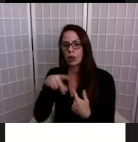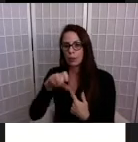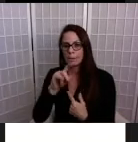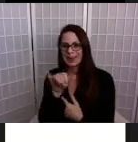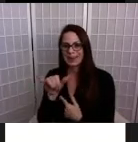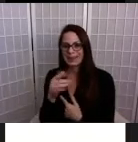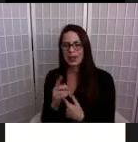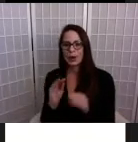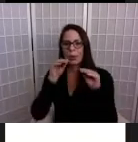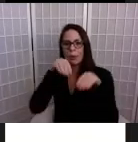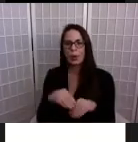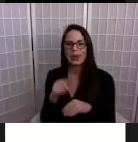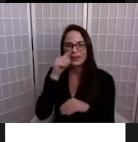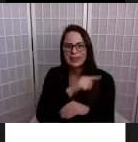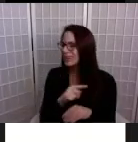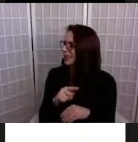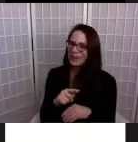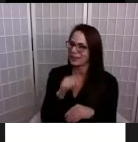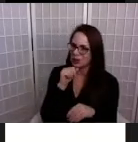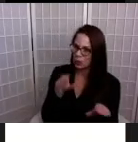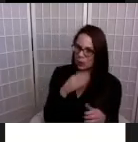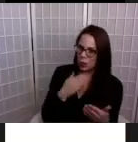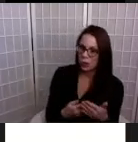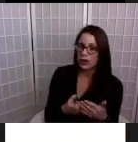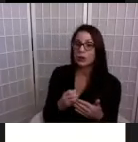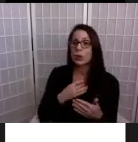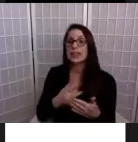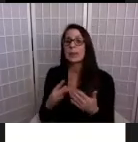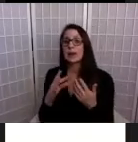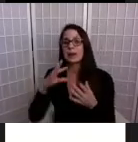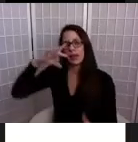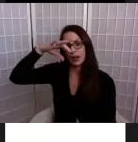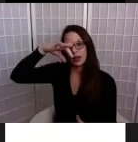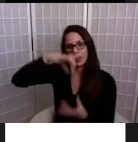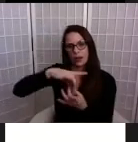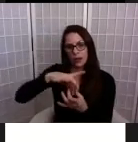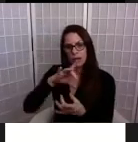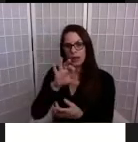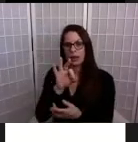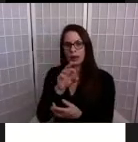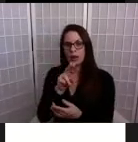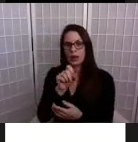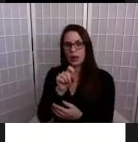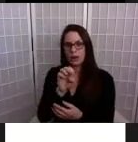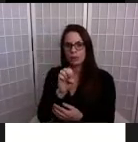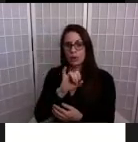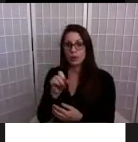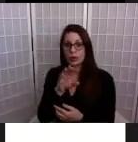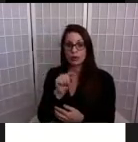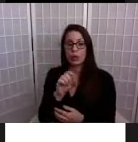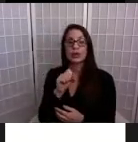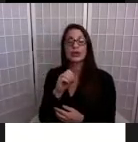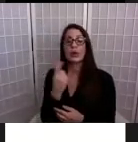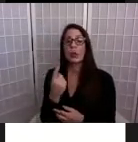do not do well. So we generally fuse those joints. So for the DIP joint or the joint nearest to